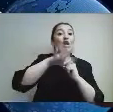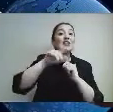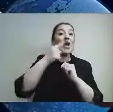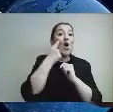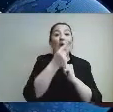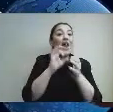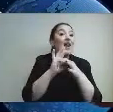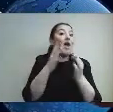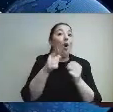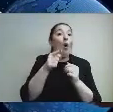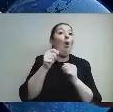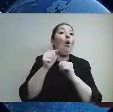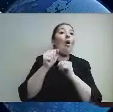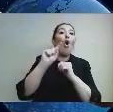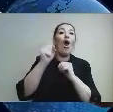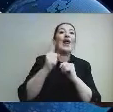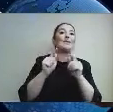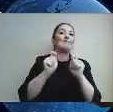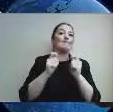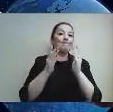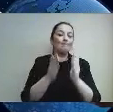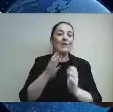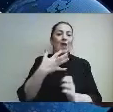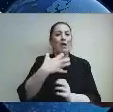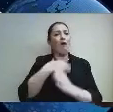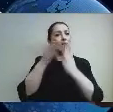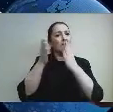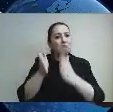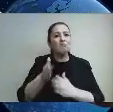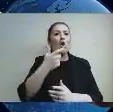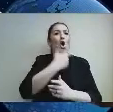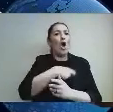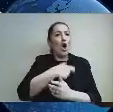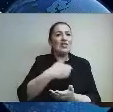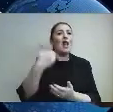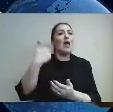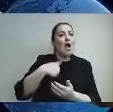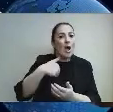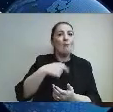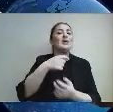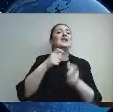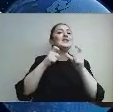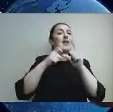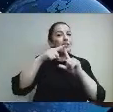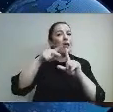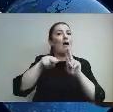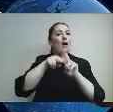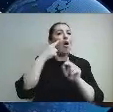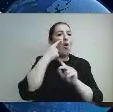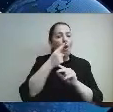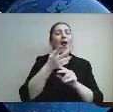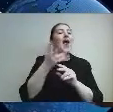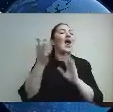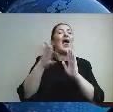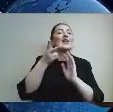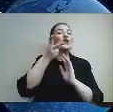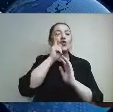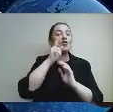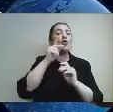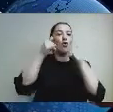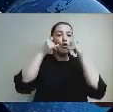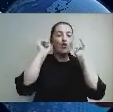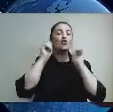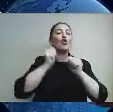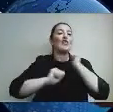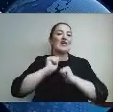society experiences, she started working at Koç University. Social enterprise, social effect management, and